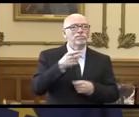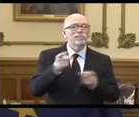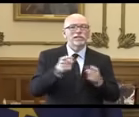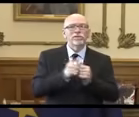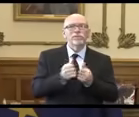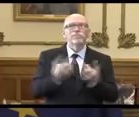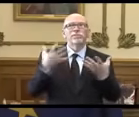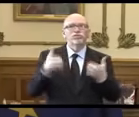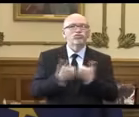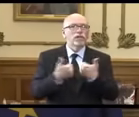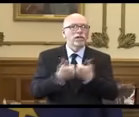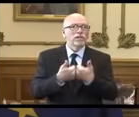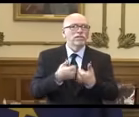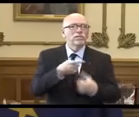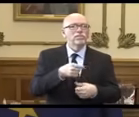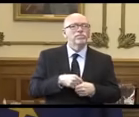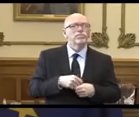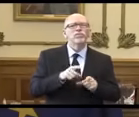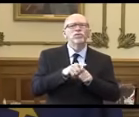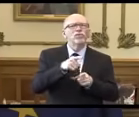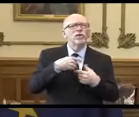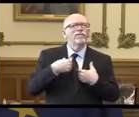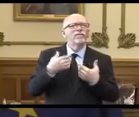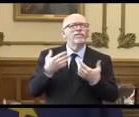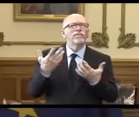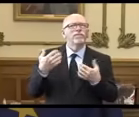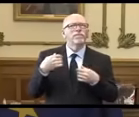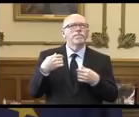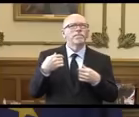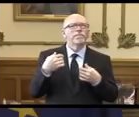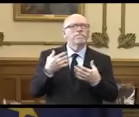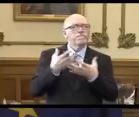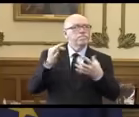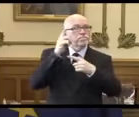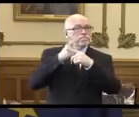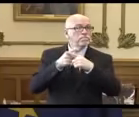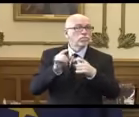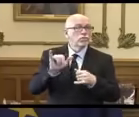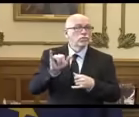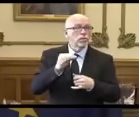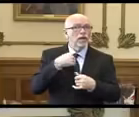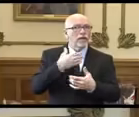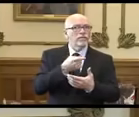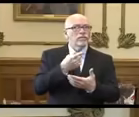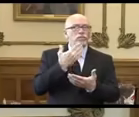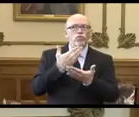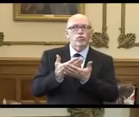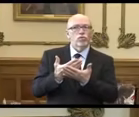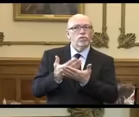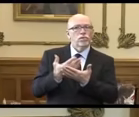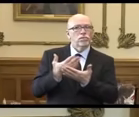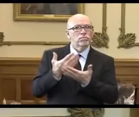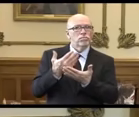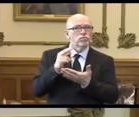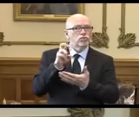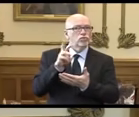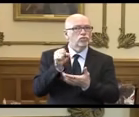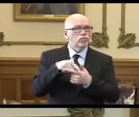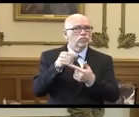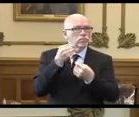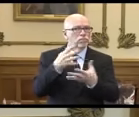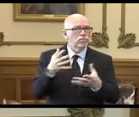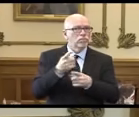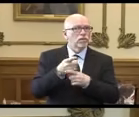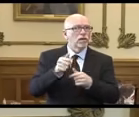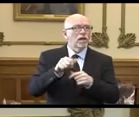lot of challenges, but you also have a lot of optimism and some good that has come out of all this and the way that we're connecting